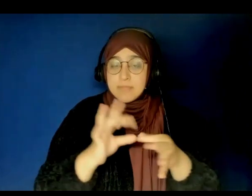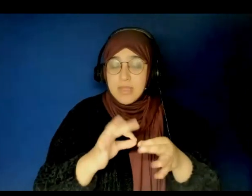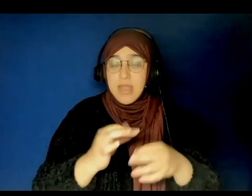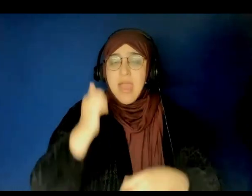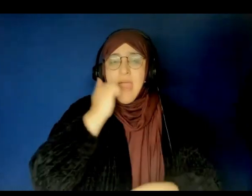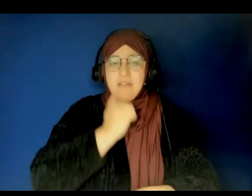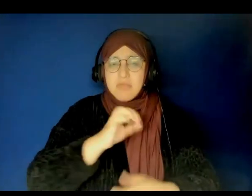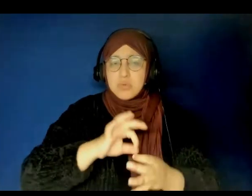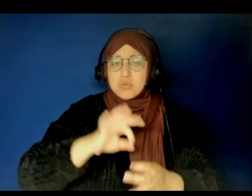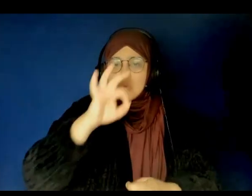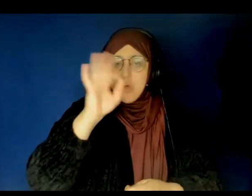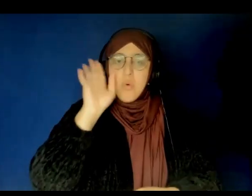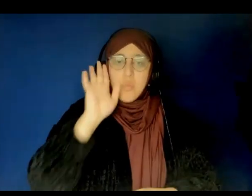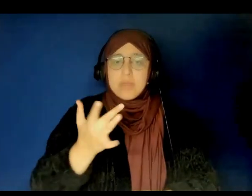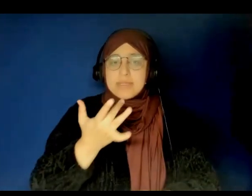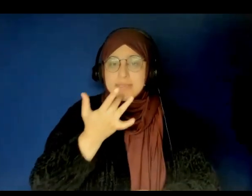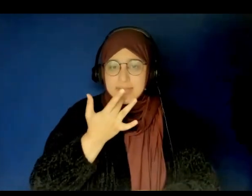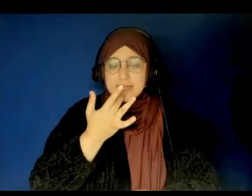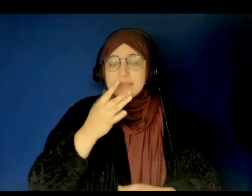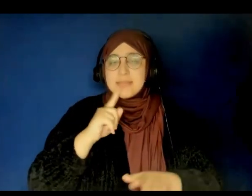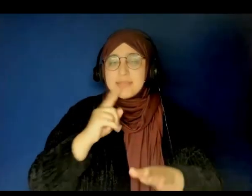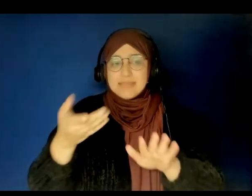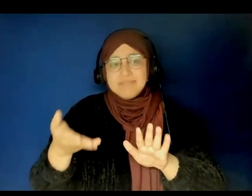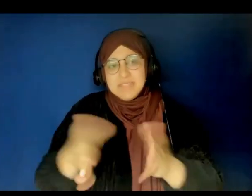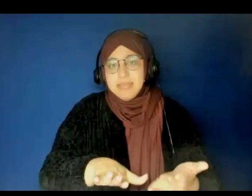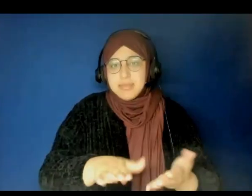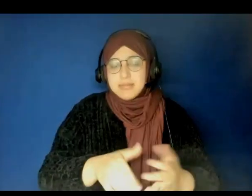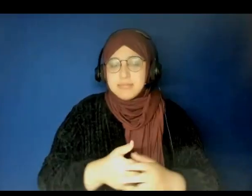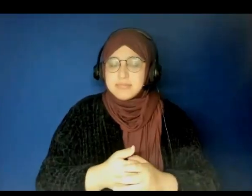therefore death is inevitable.